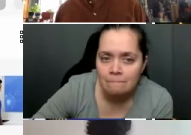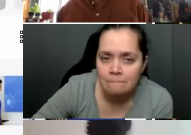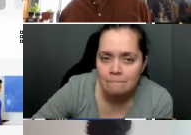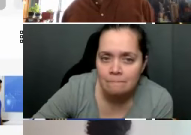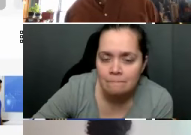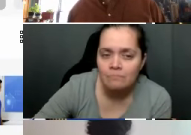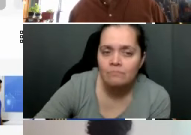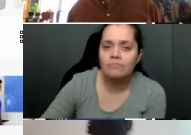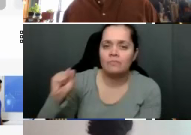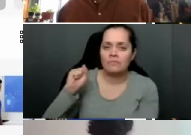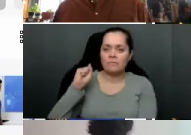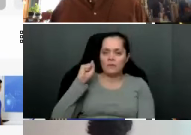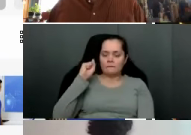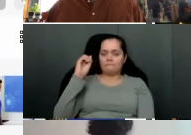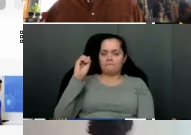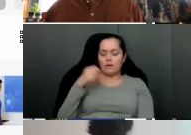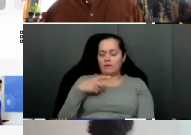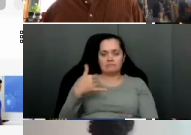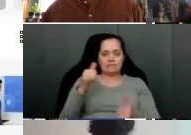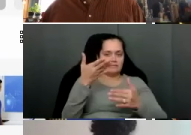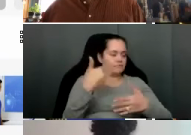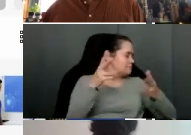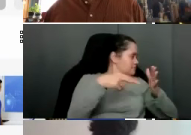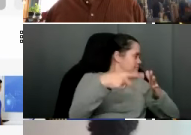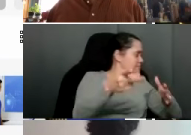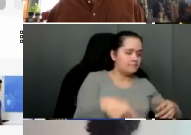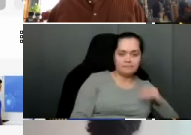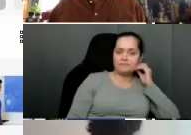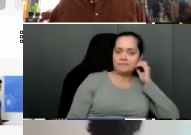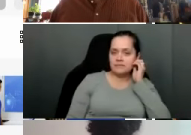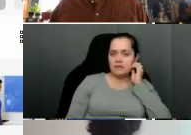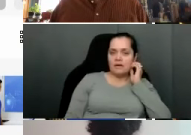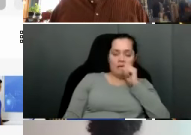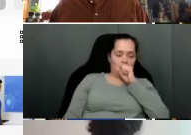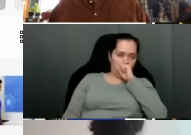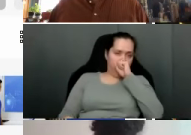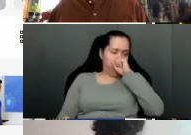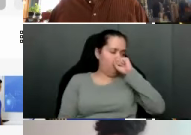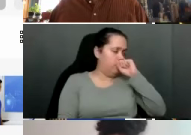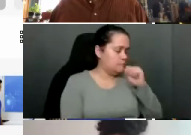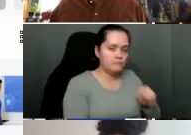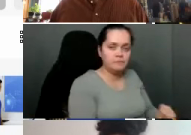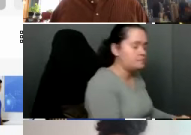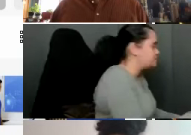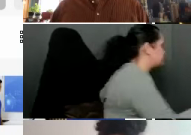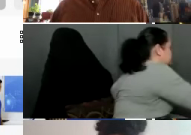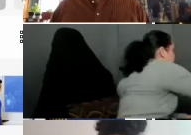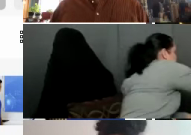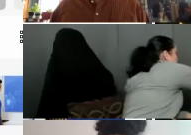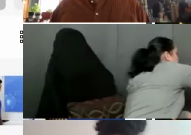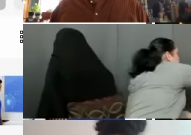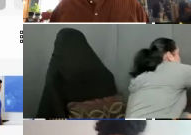So, you're probably wondering what all of this has to do with social equality. No, I'm wondering where France really